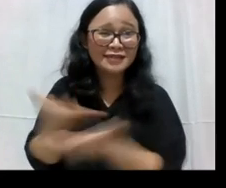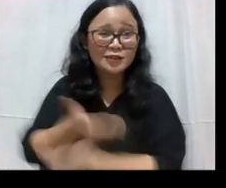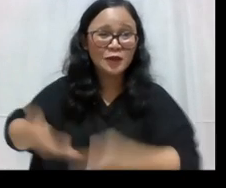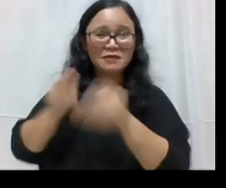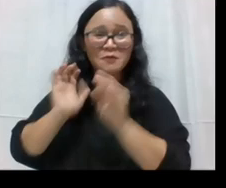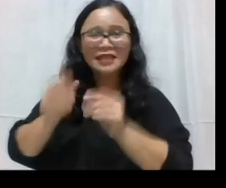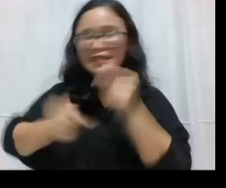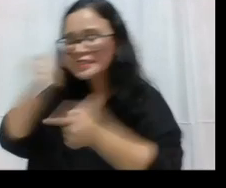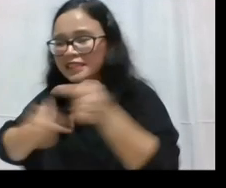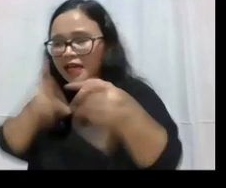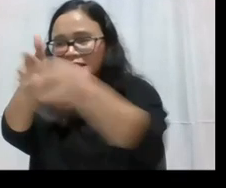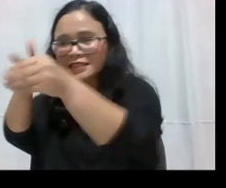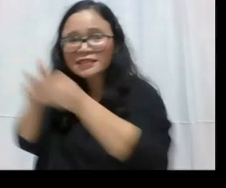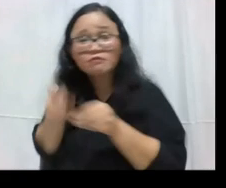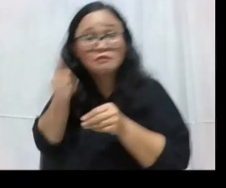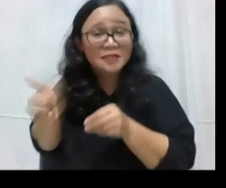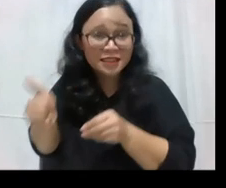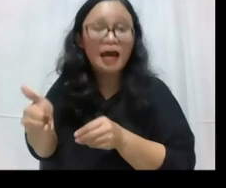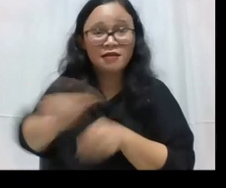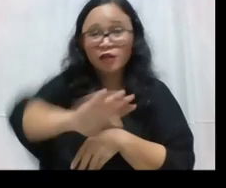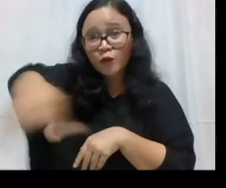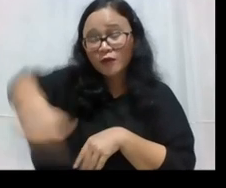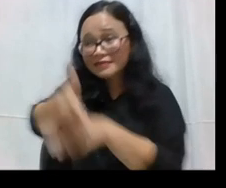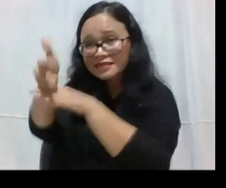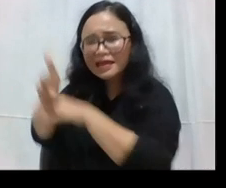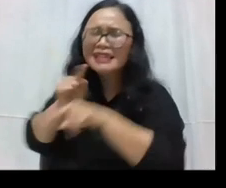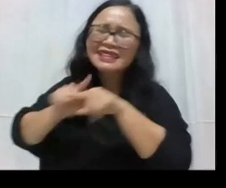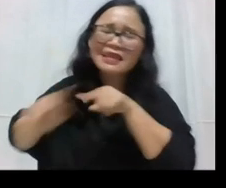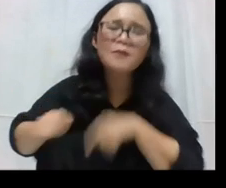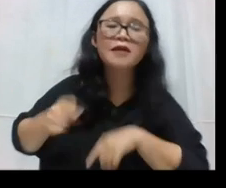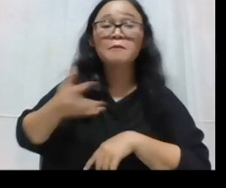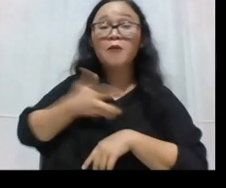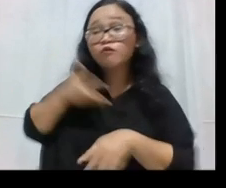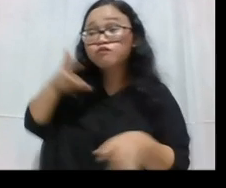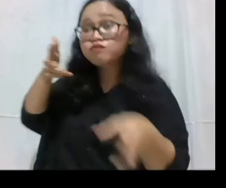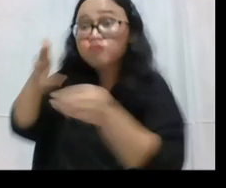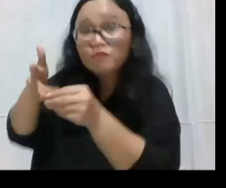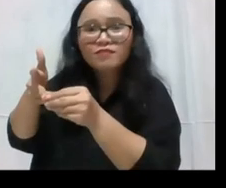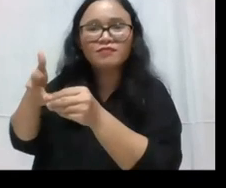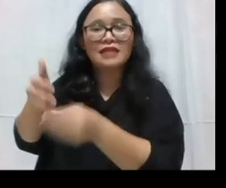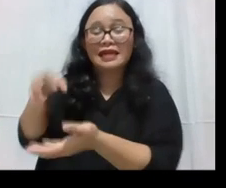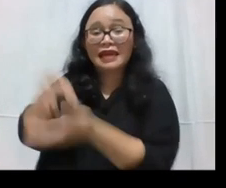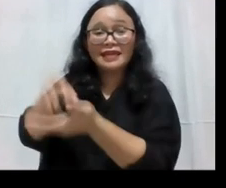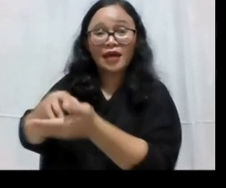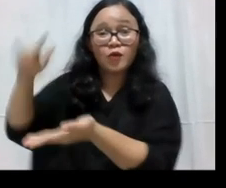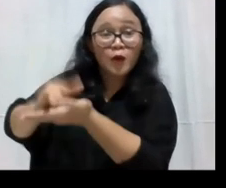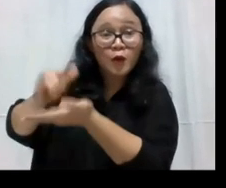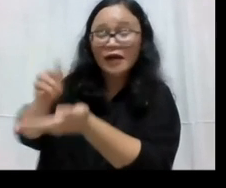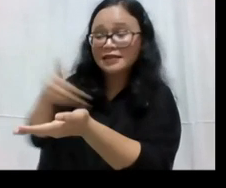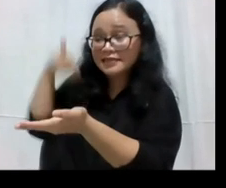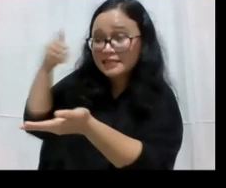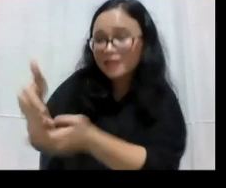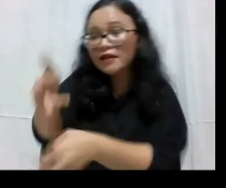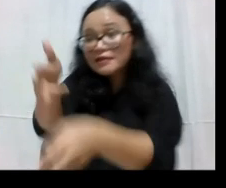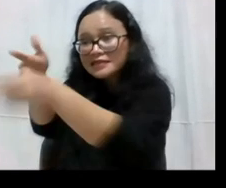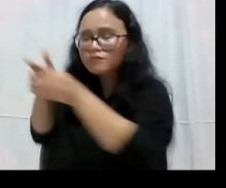was, it was extremely difficult for anyone to film the city, because there's a very limited